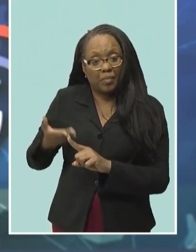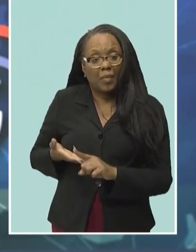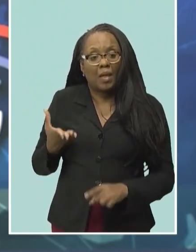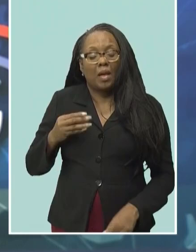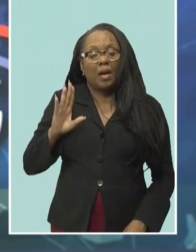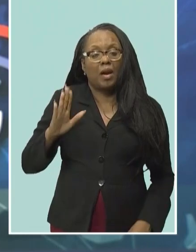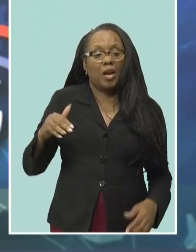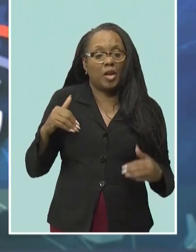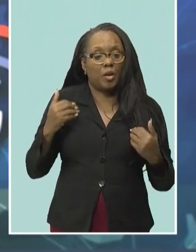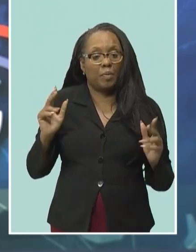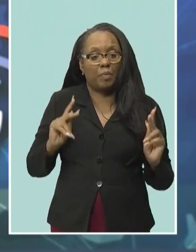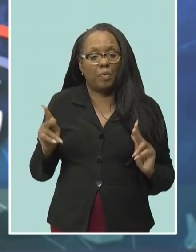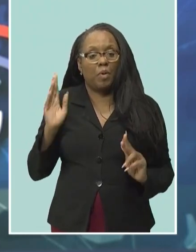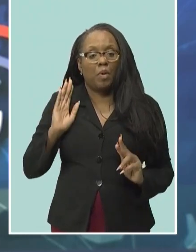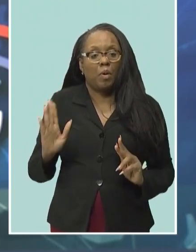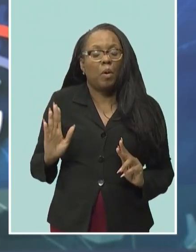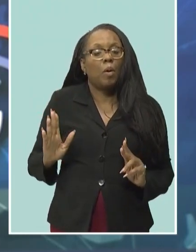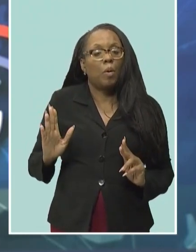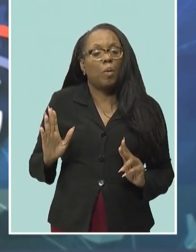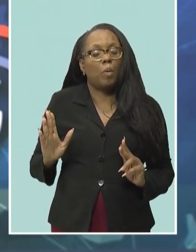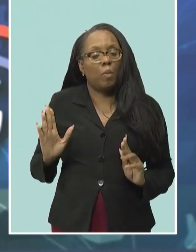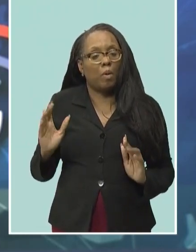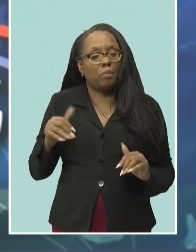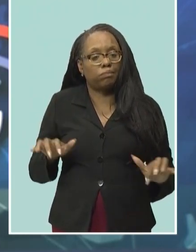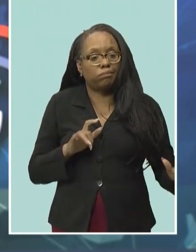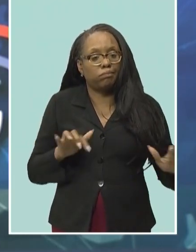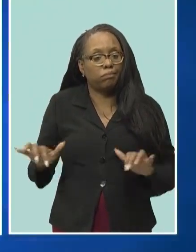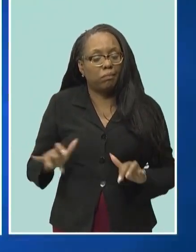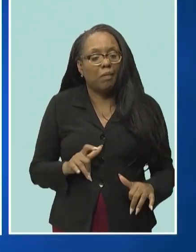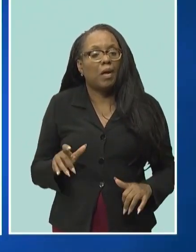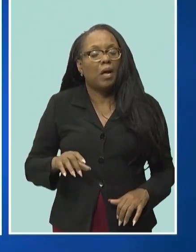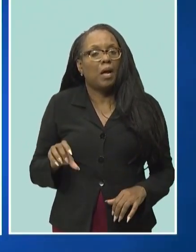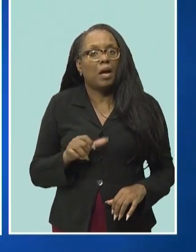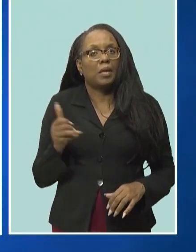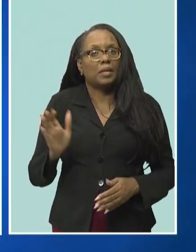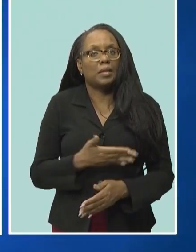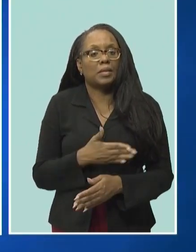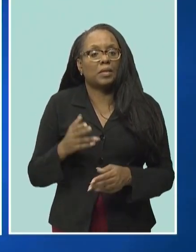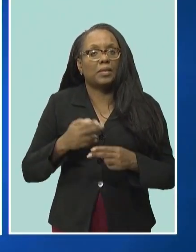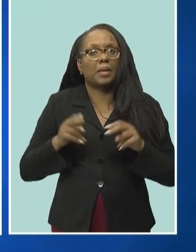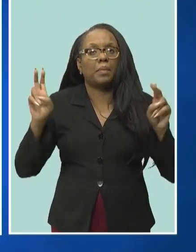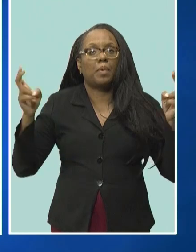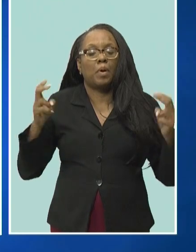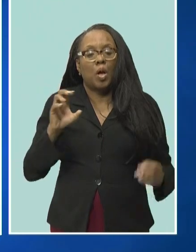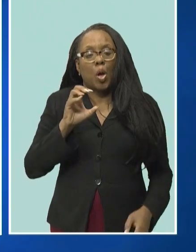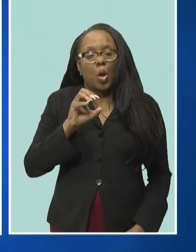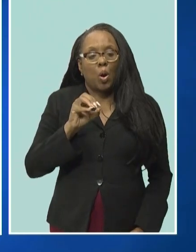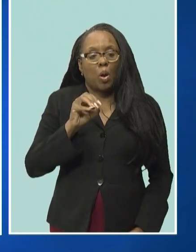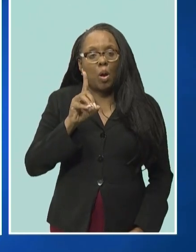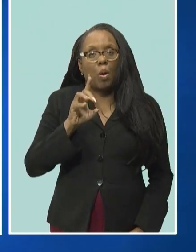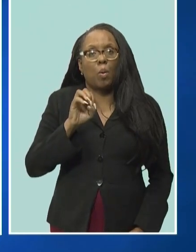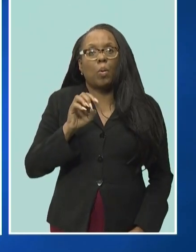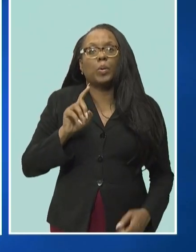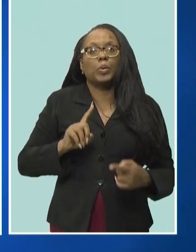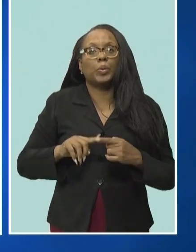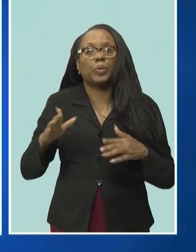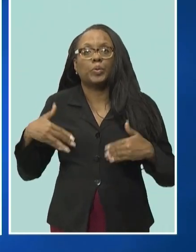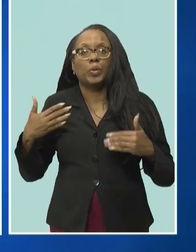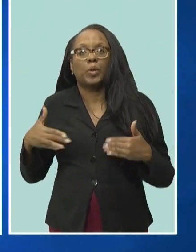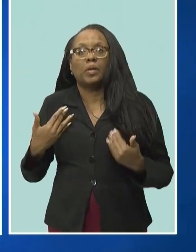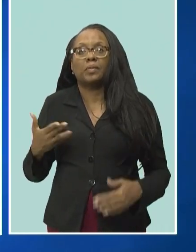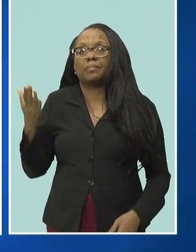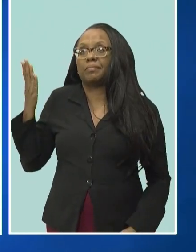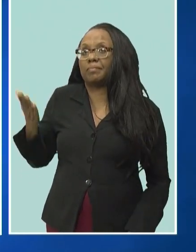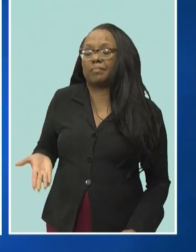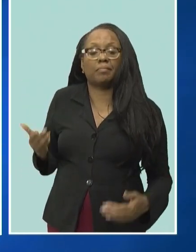her young musicians will perform Ode to Joy. We have about 140 young